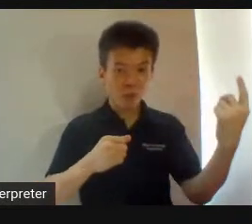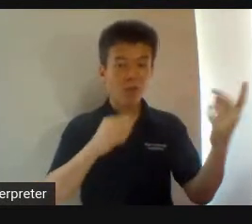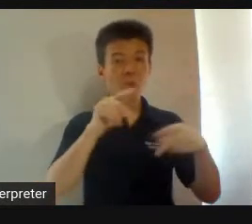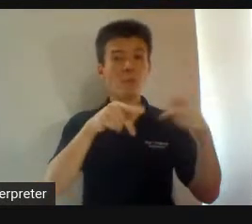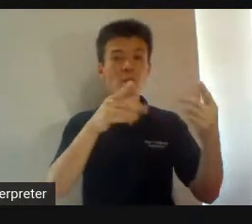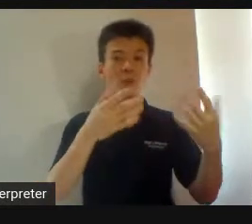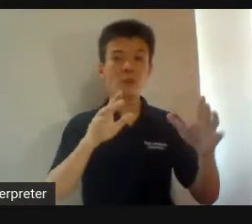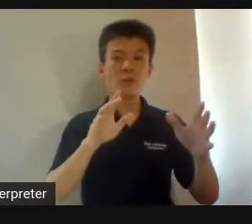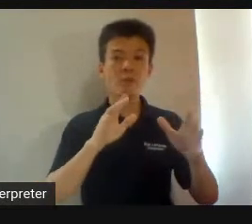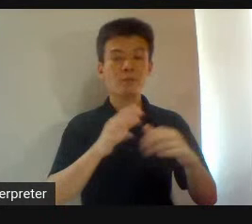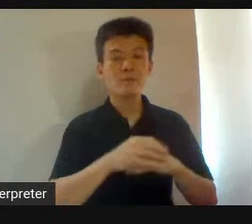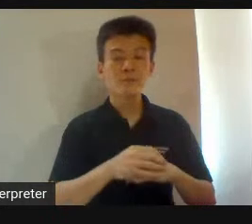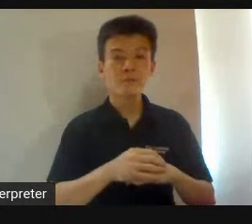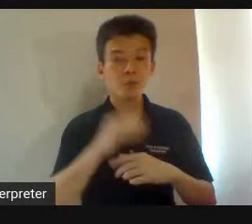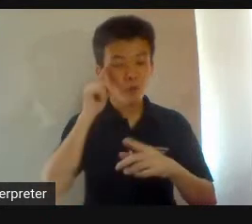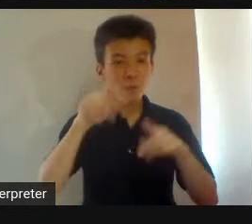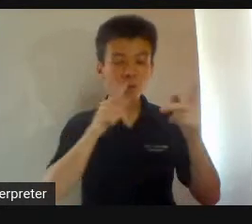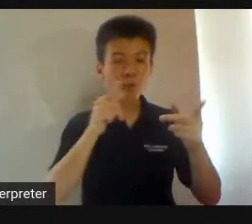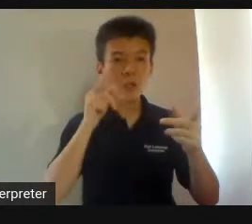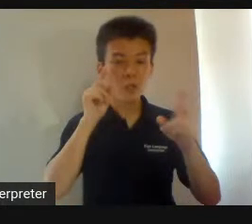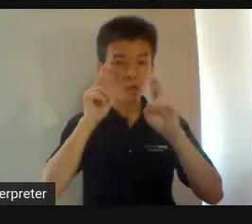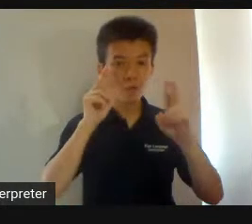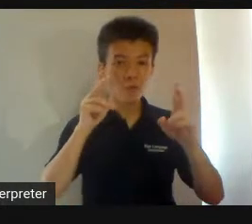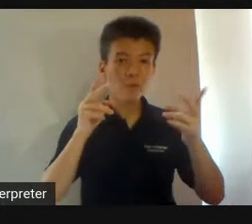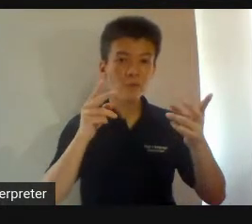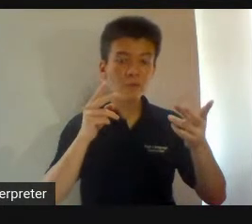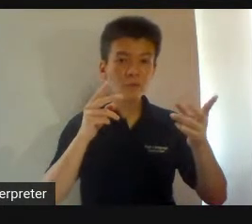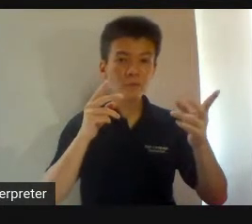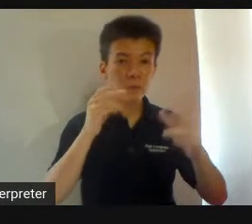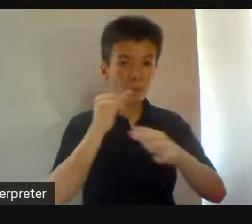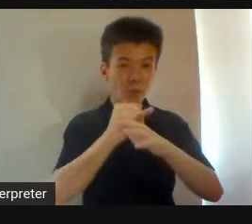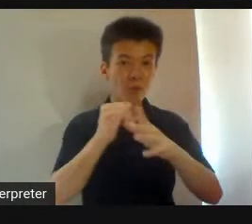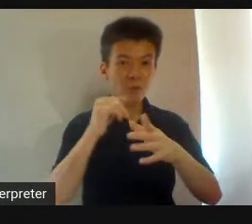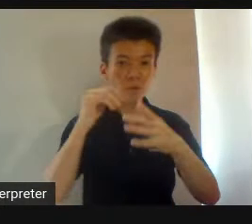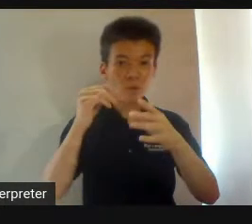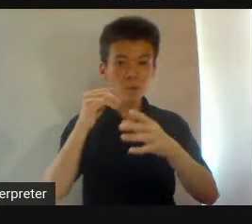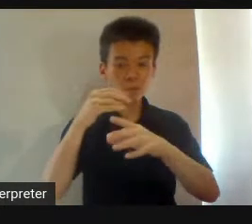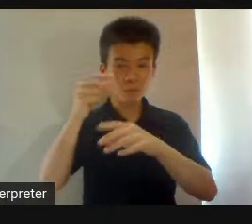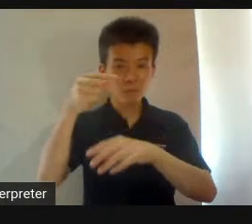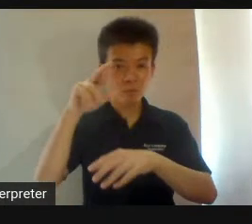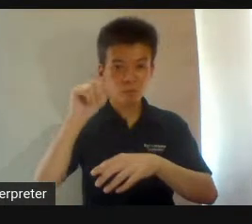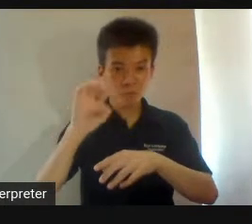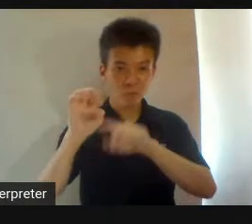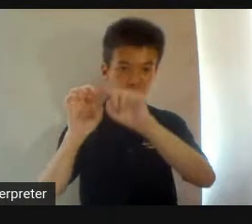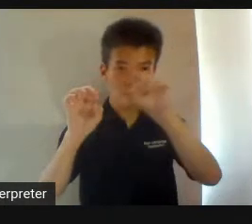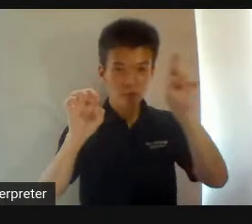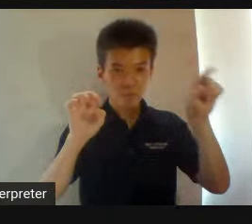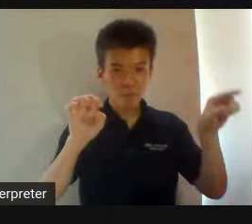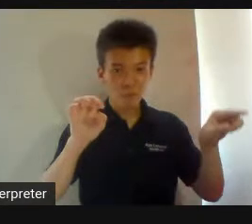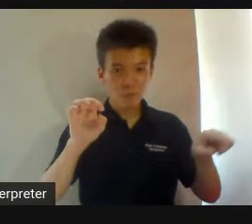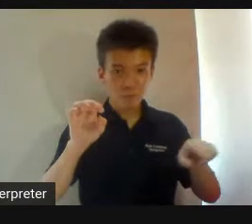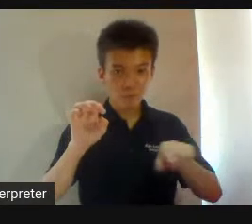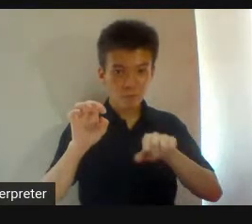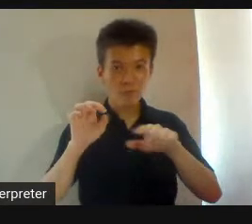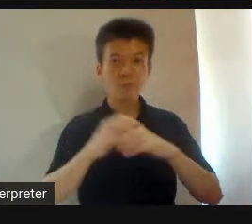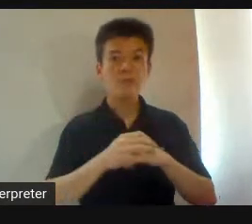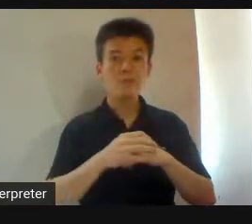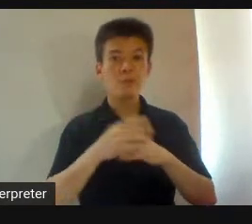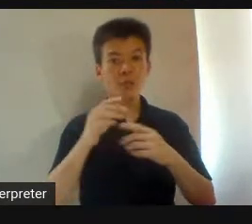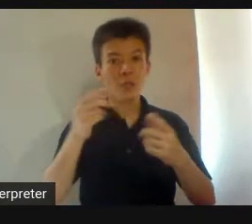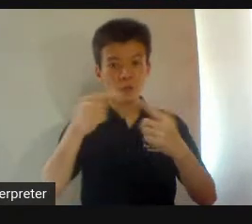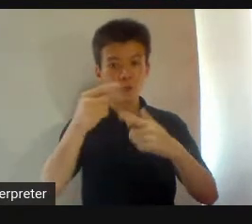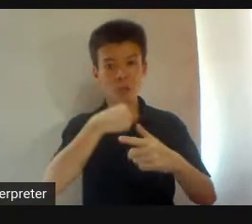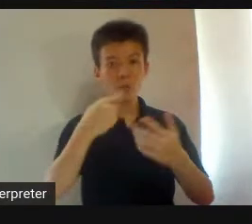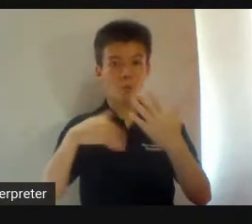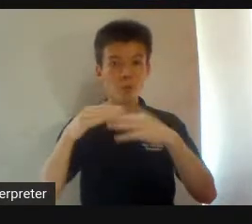are vision impaired. And we'll start with Grace, and then we'll work down this sort of Brady Bunch style grid until we come all